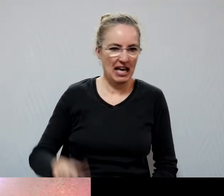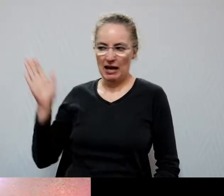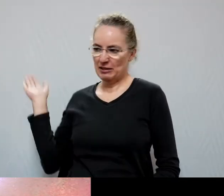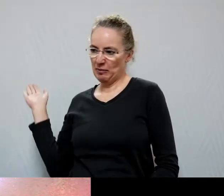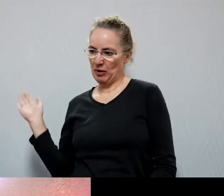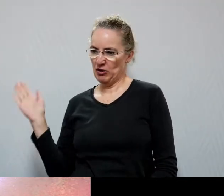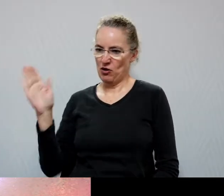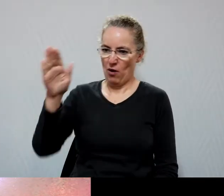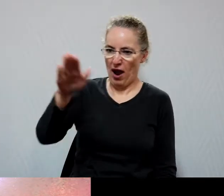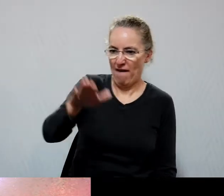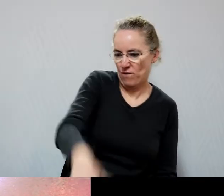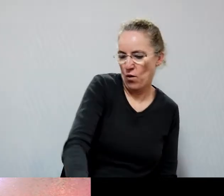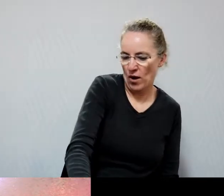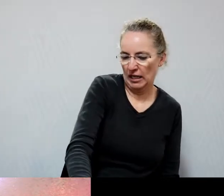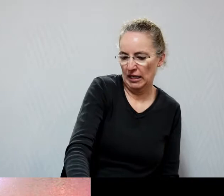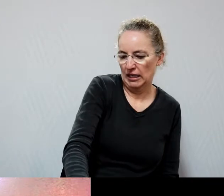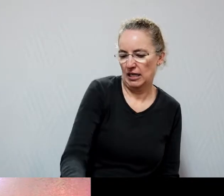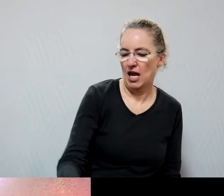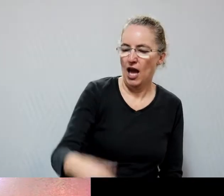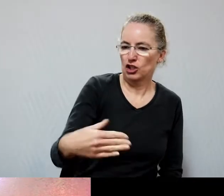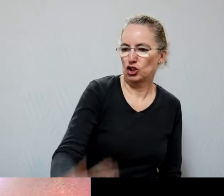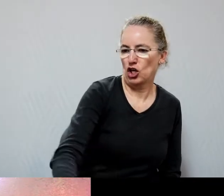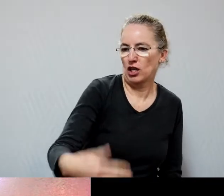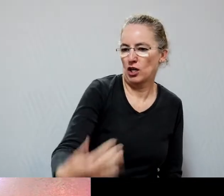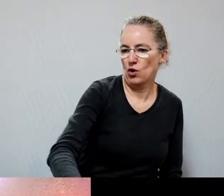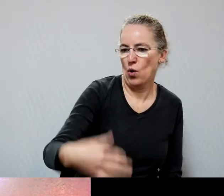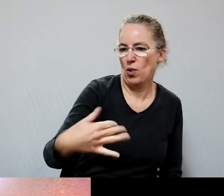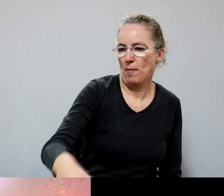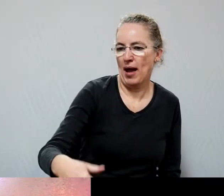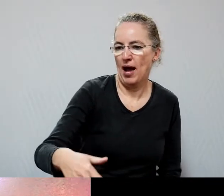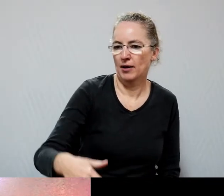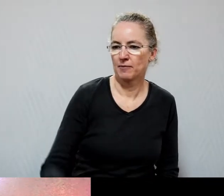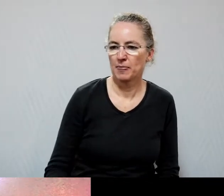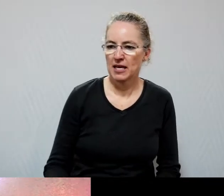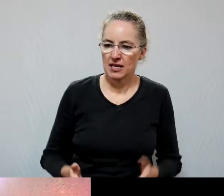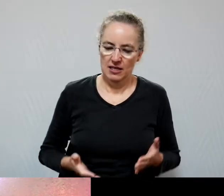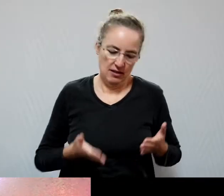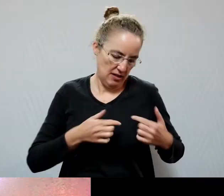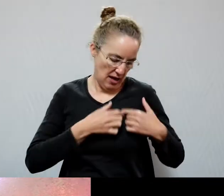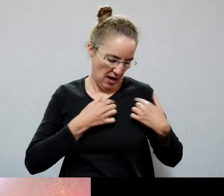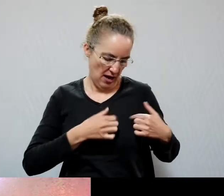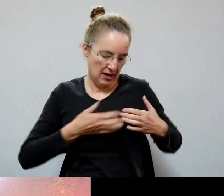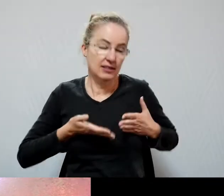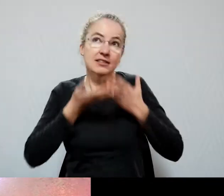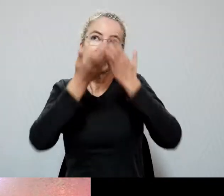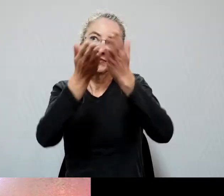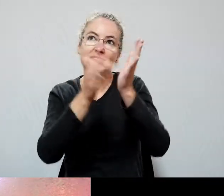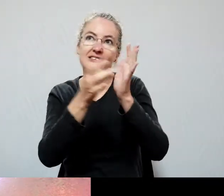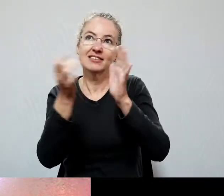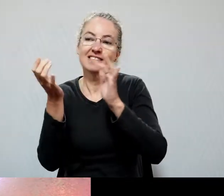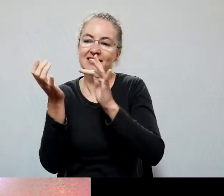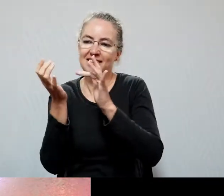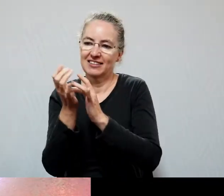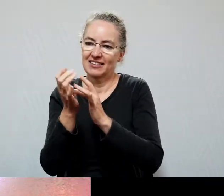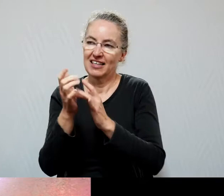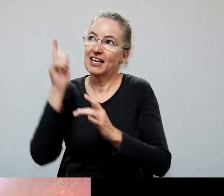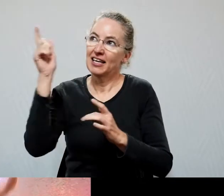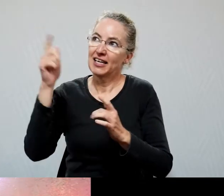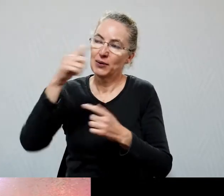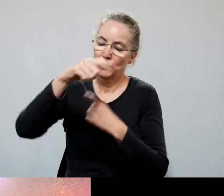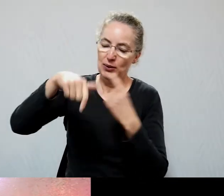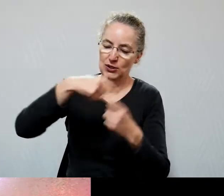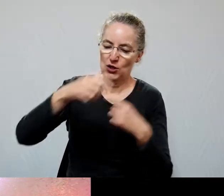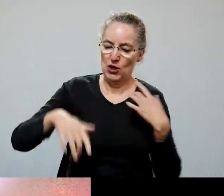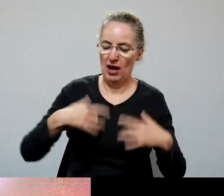foot out, you put your right foot in, and you shake it all about. You give your heart to Jesus, He will turn your life